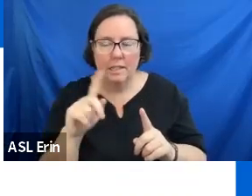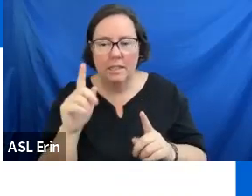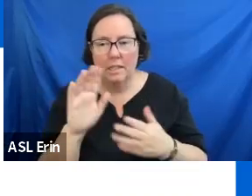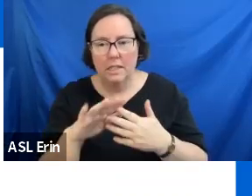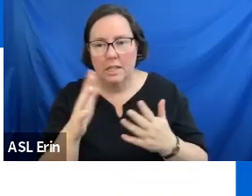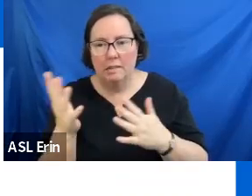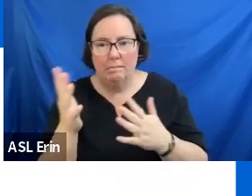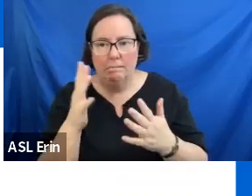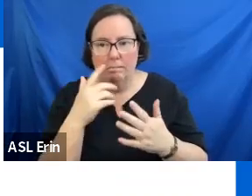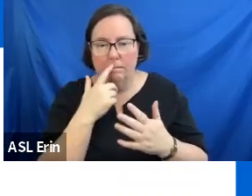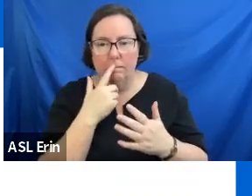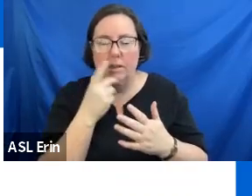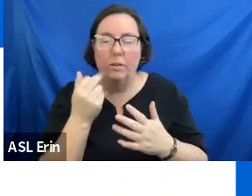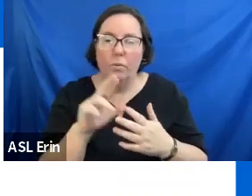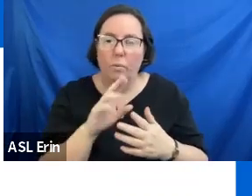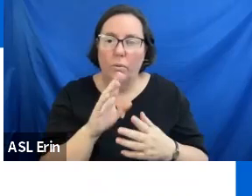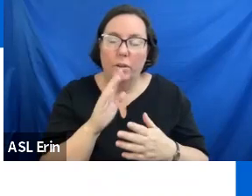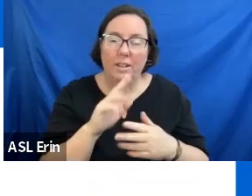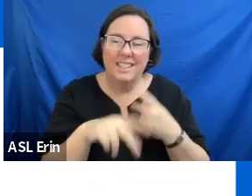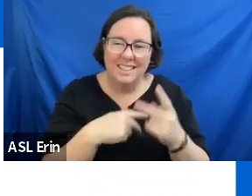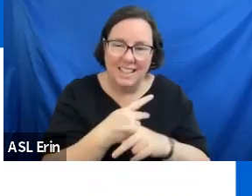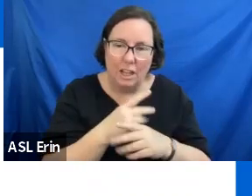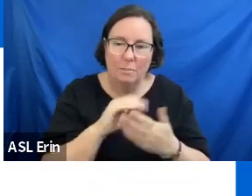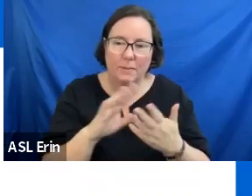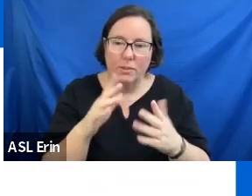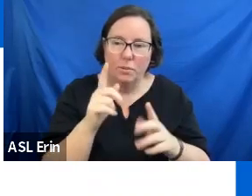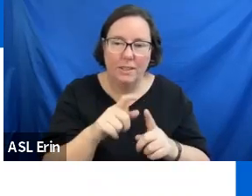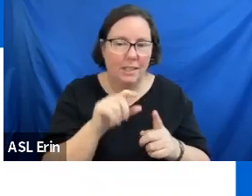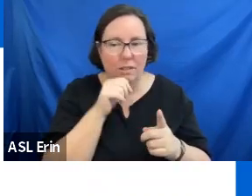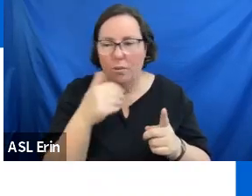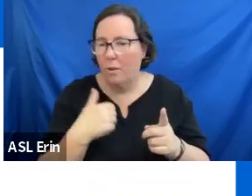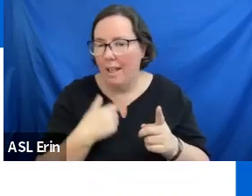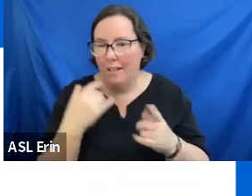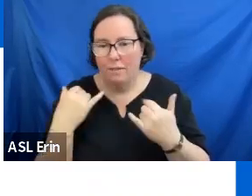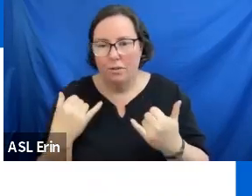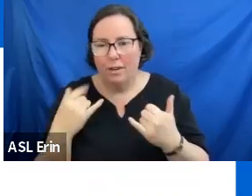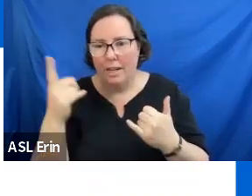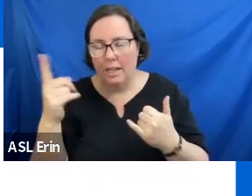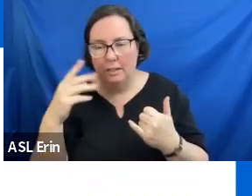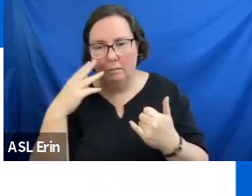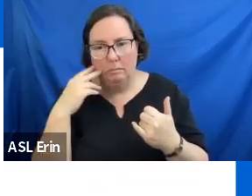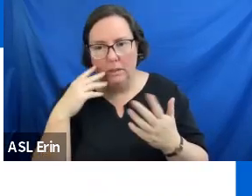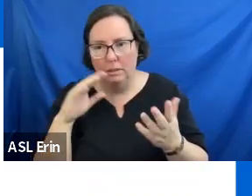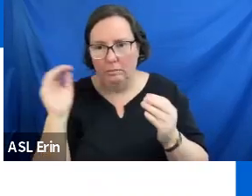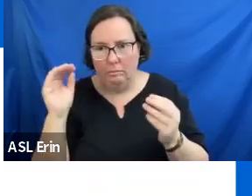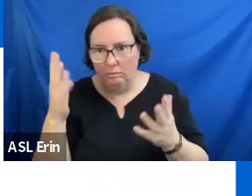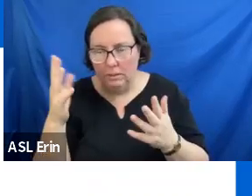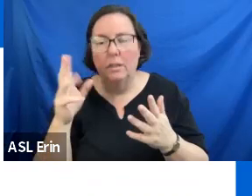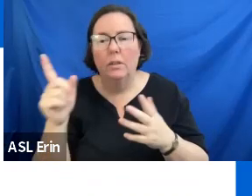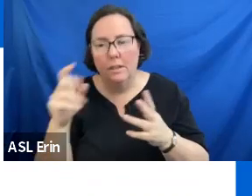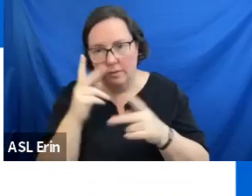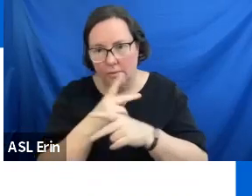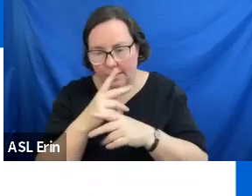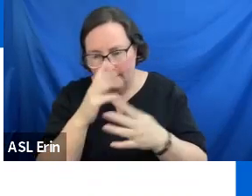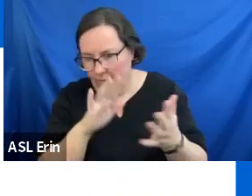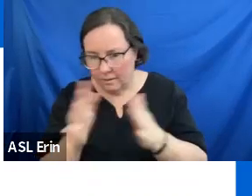or there may be a student need type that is not currently present in a school. And so we would then move to make